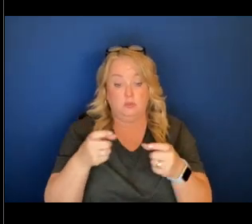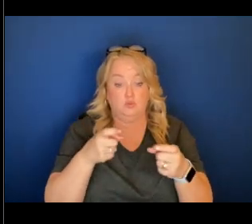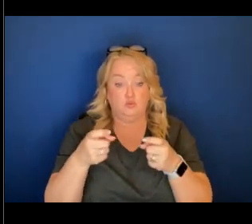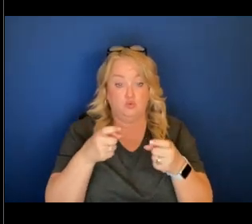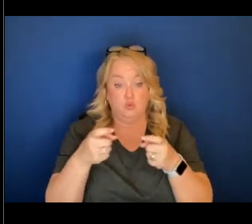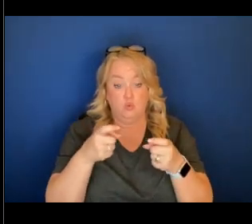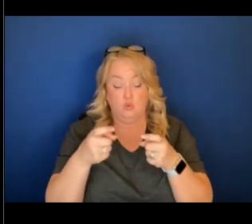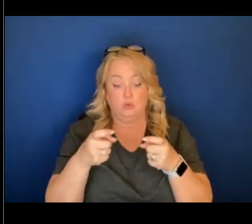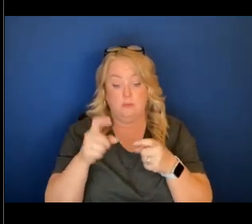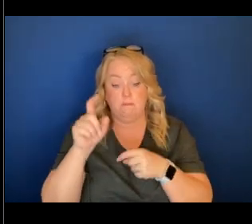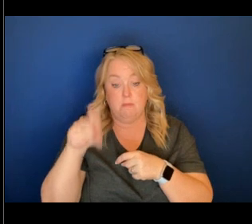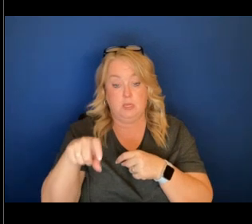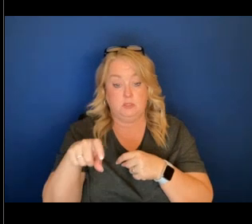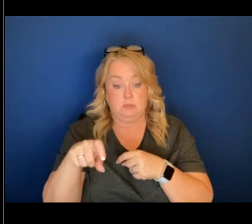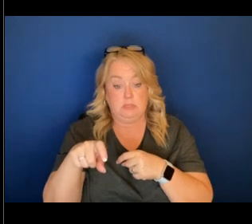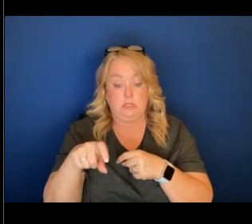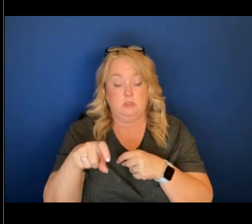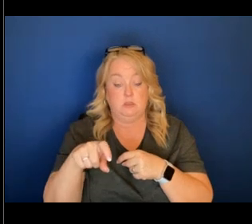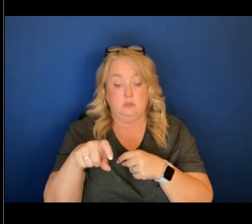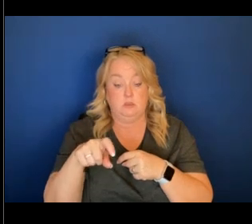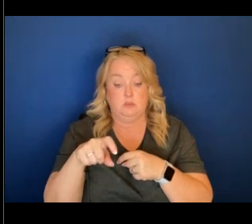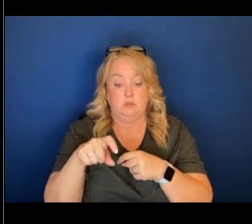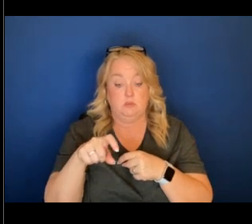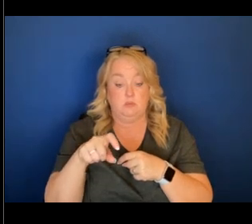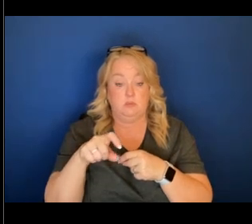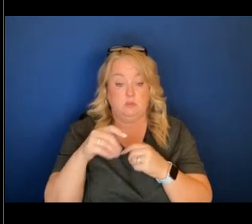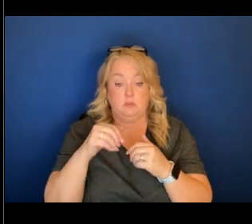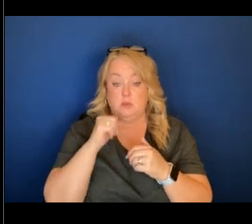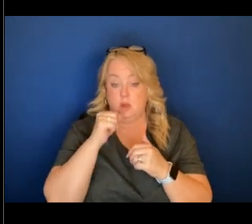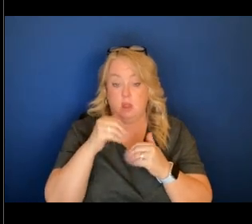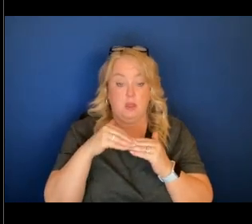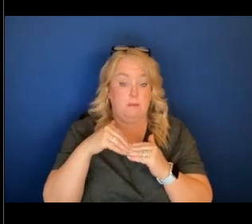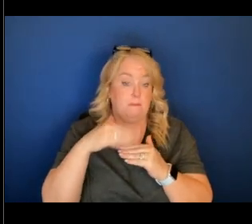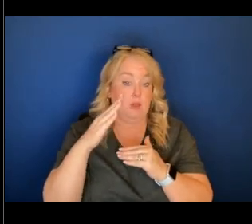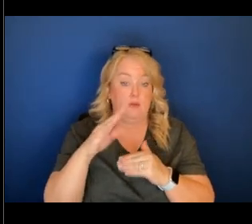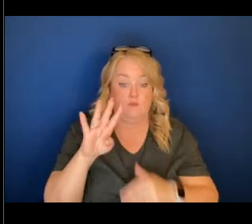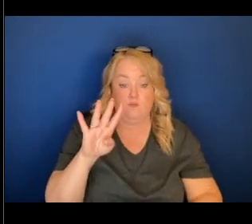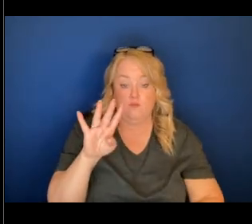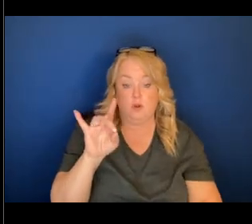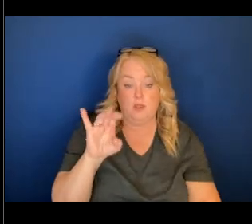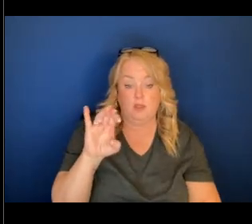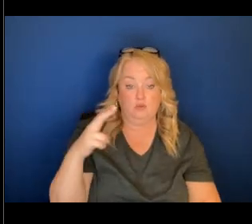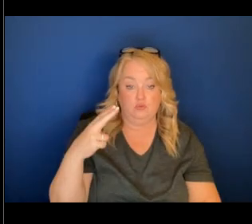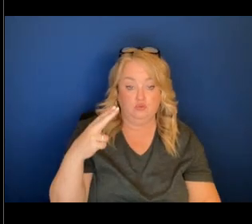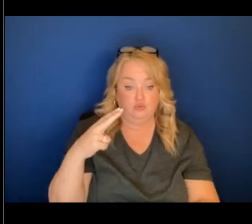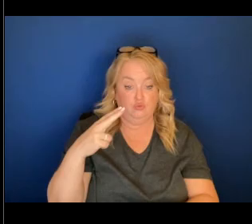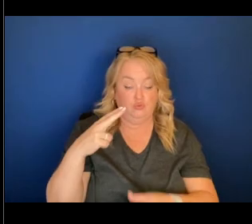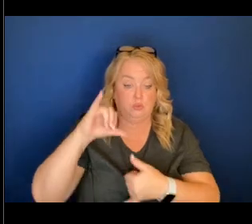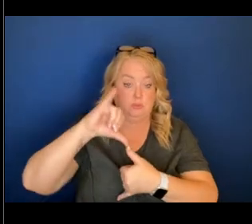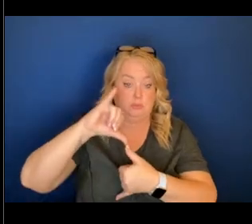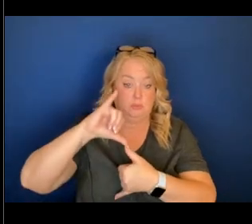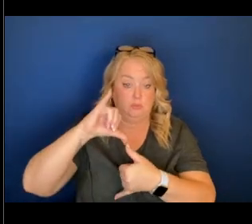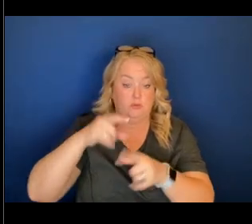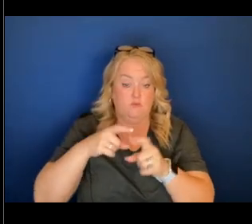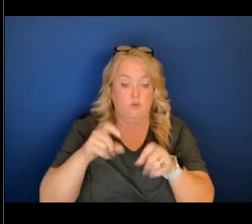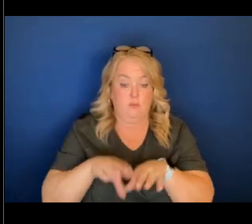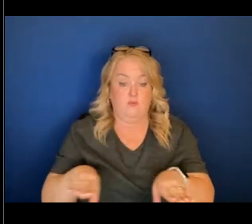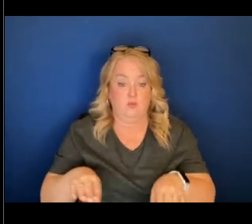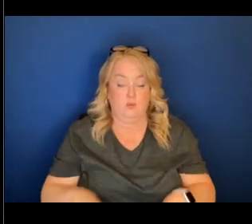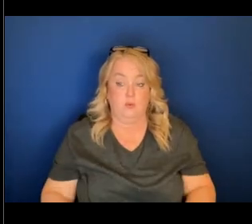controls must be mounted no higher than 48 inches above the